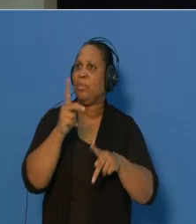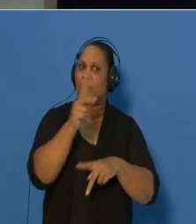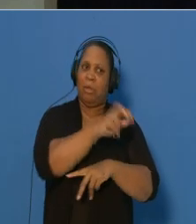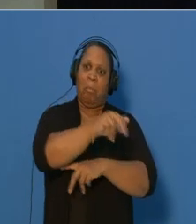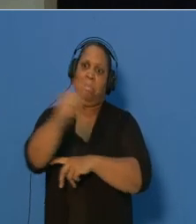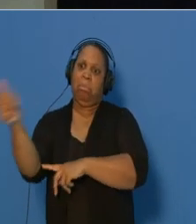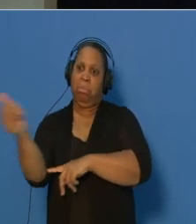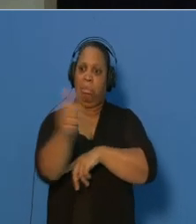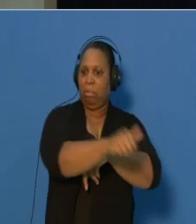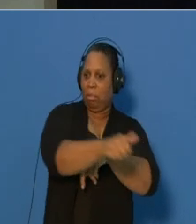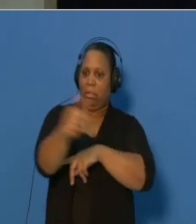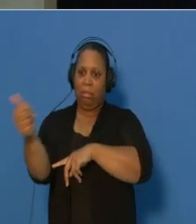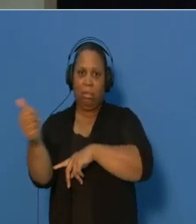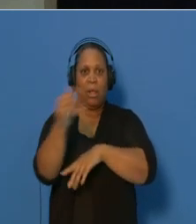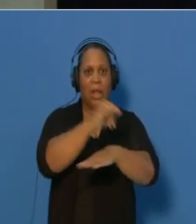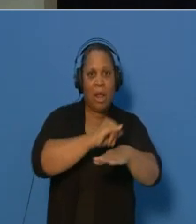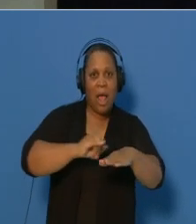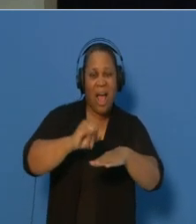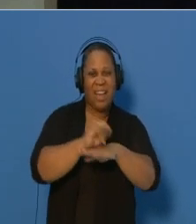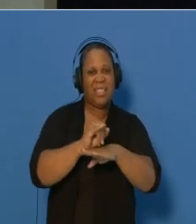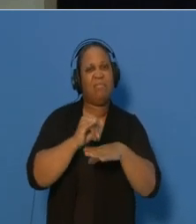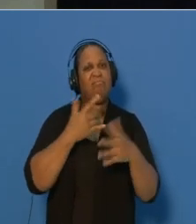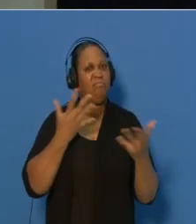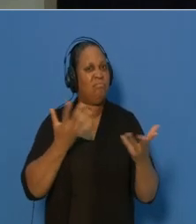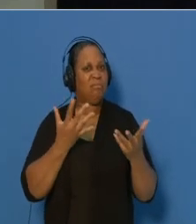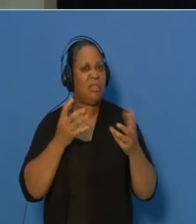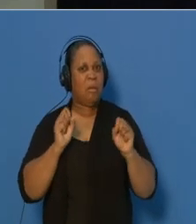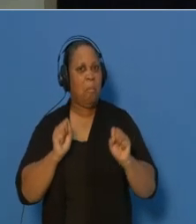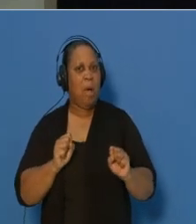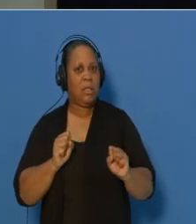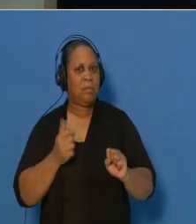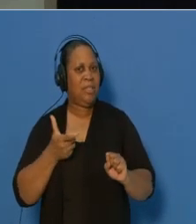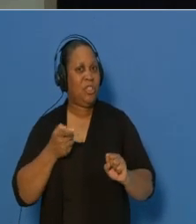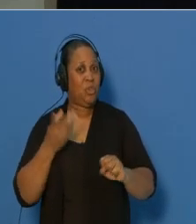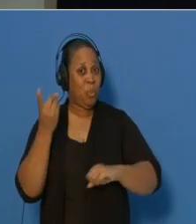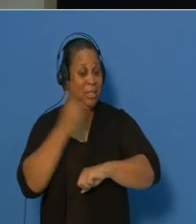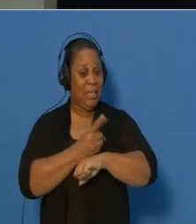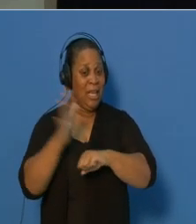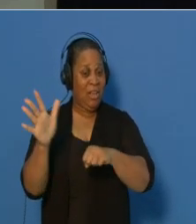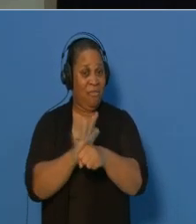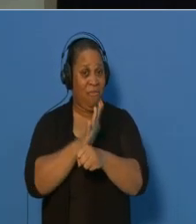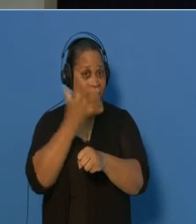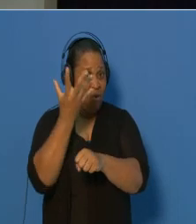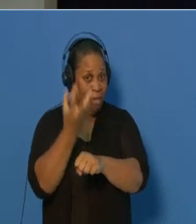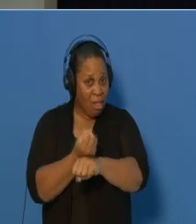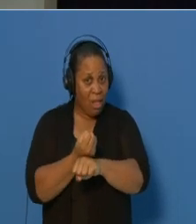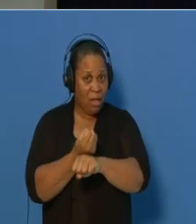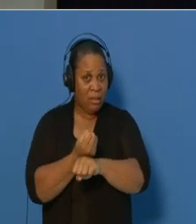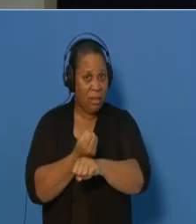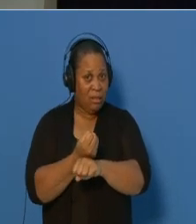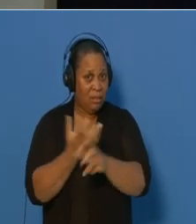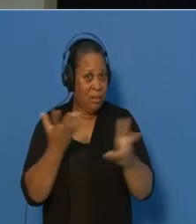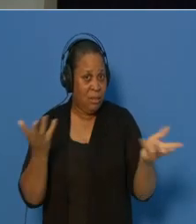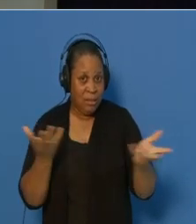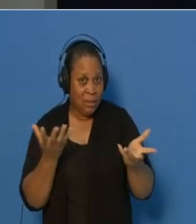island, is there a possibility, we understand that a 21-day full lockdown is on the table, is that,